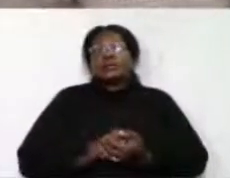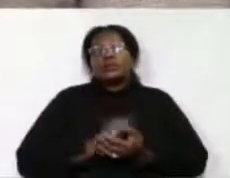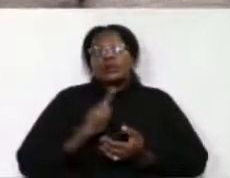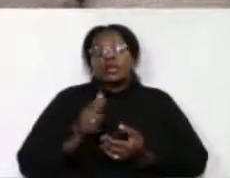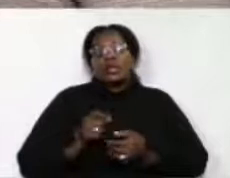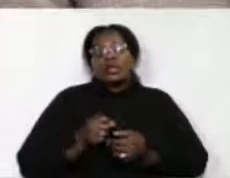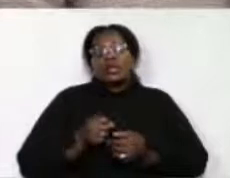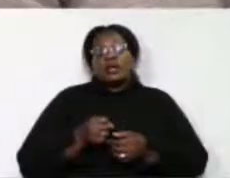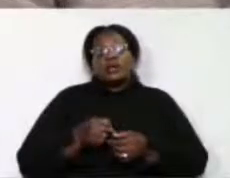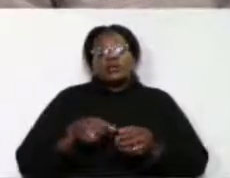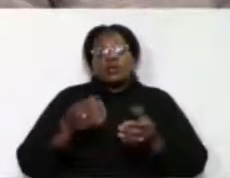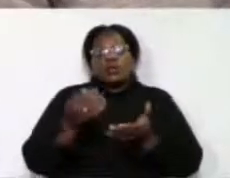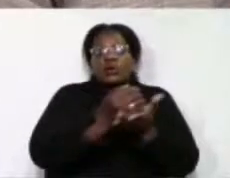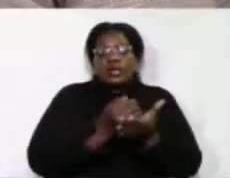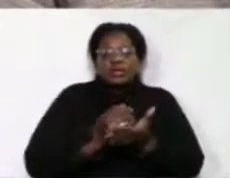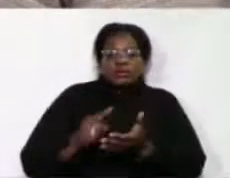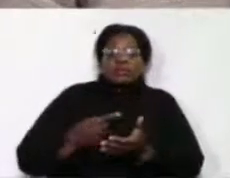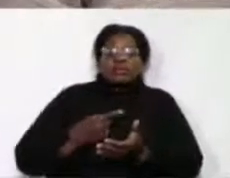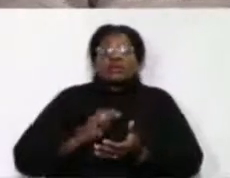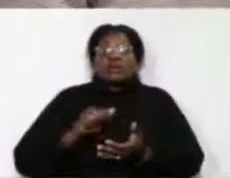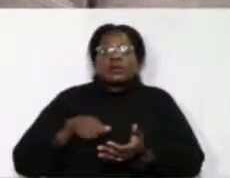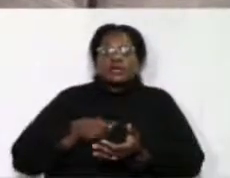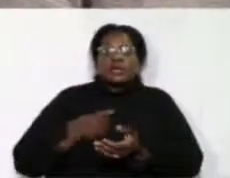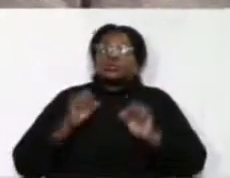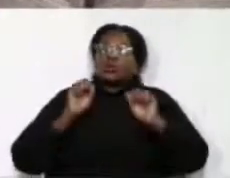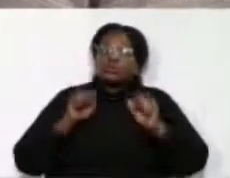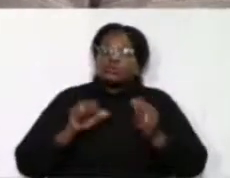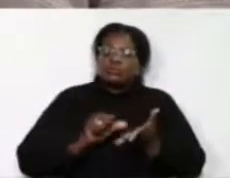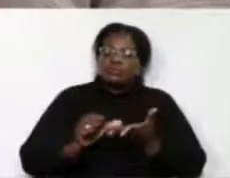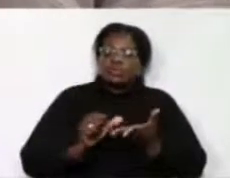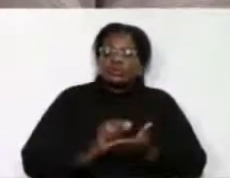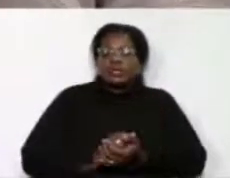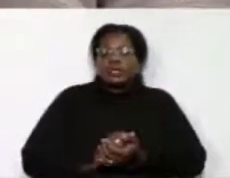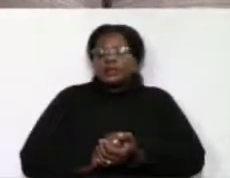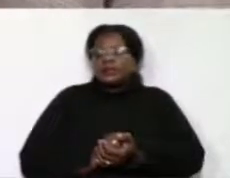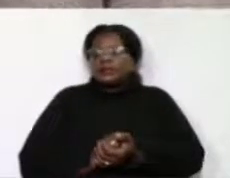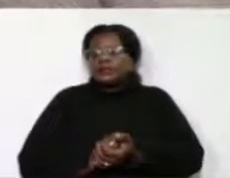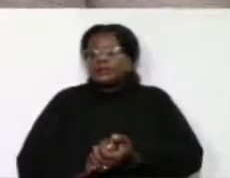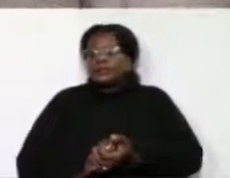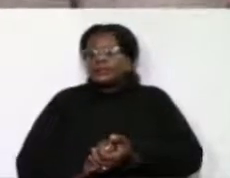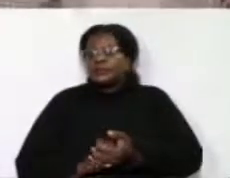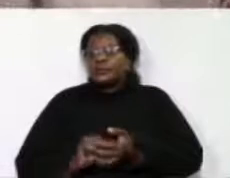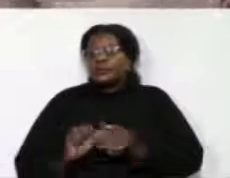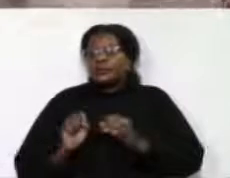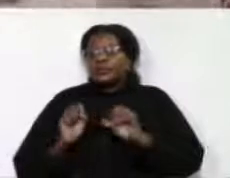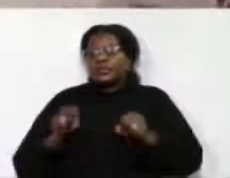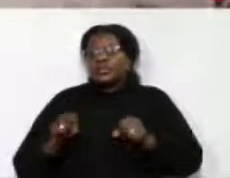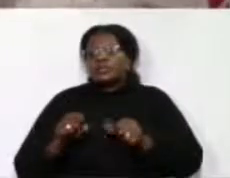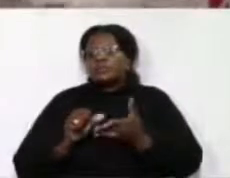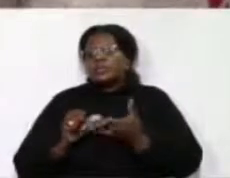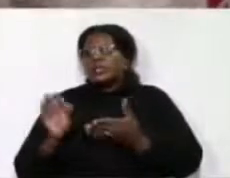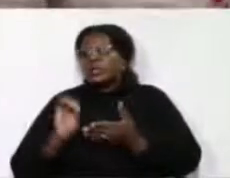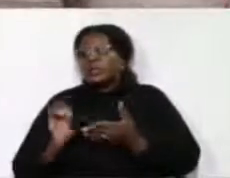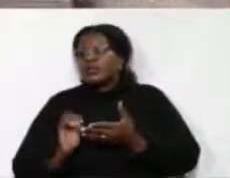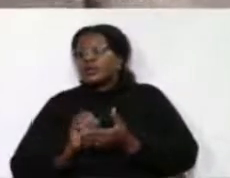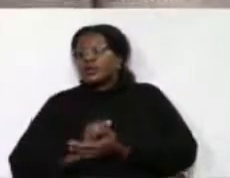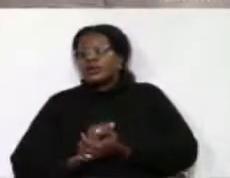our machines and things. Accrued liability could also be expenses not paid, but they're not really in a hurry for